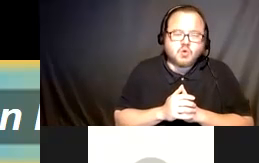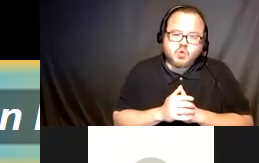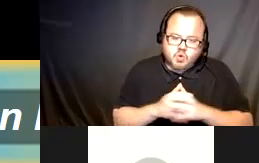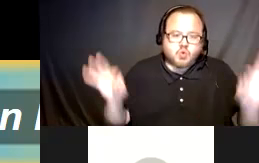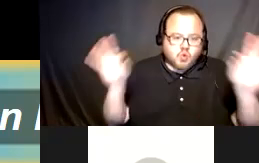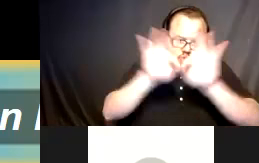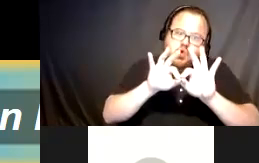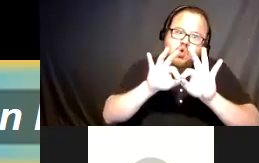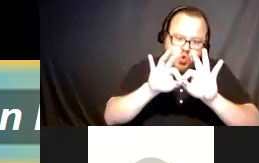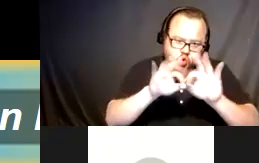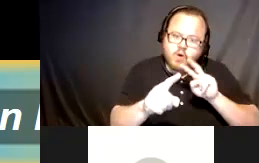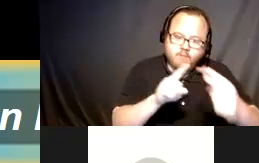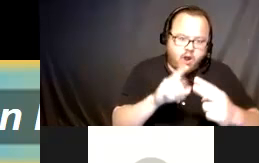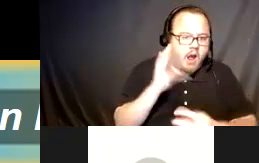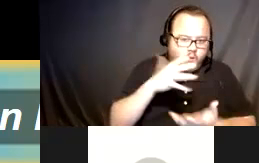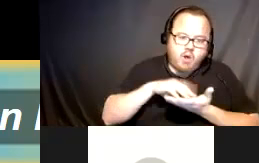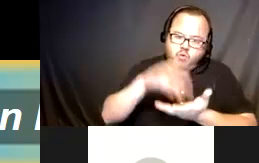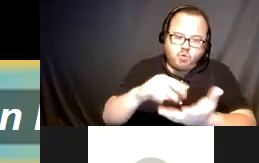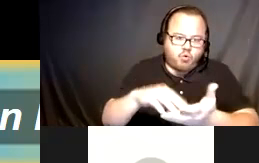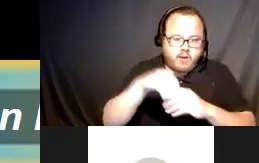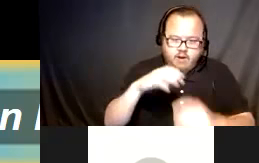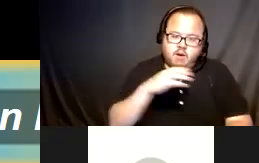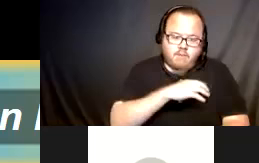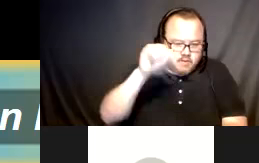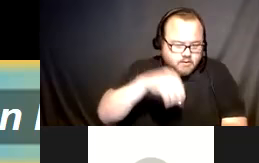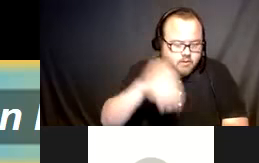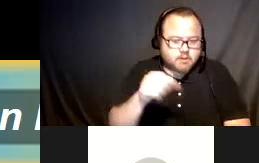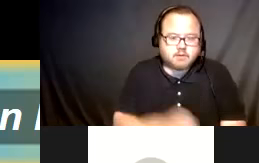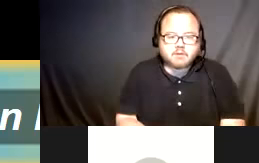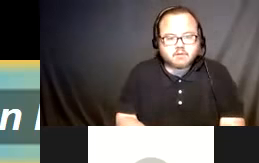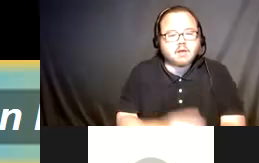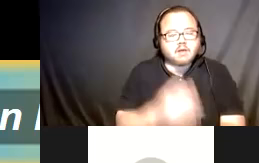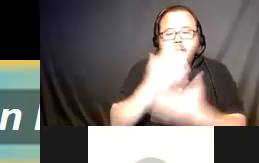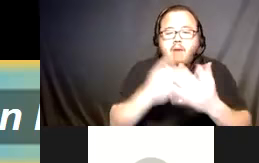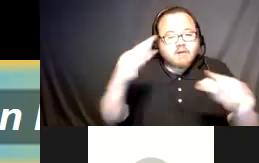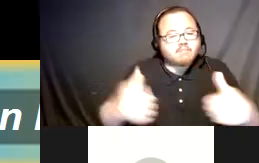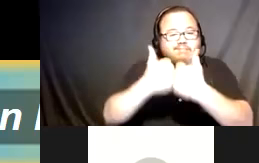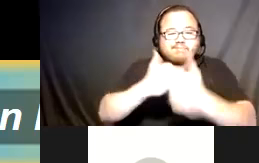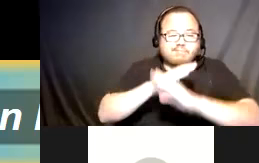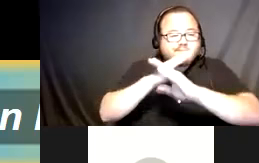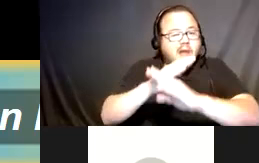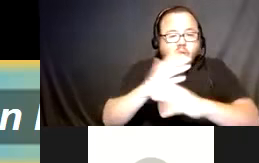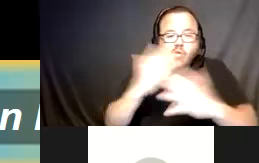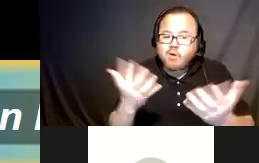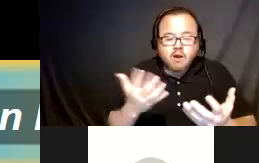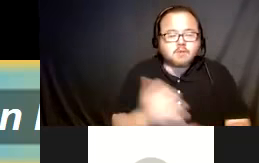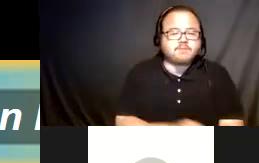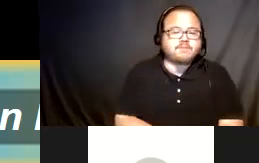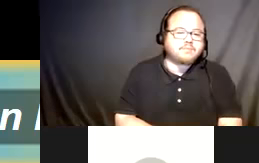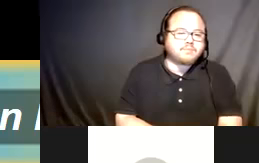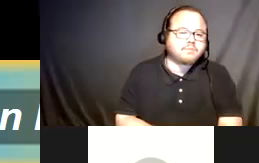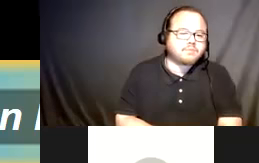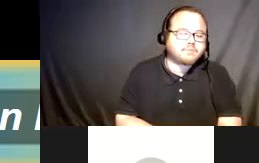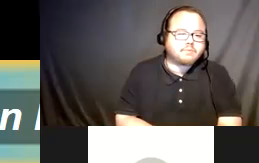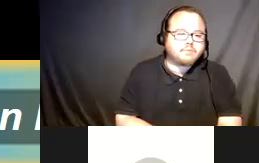crucial aspect of our learning in this committee. The barriers that we've encountered are not that